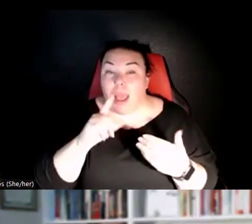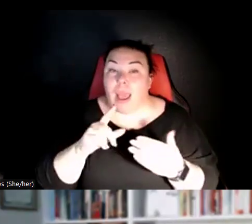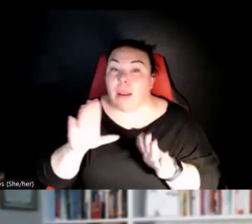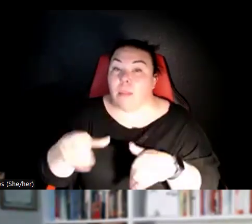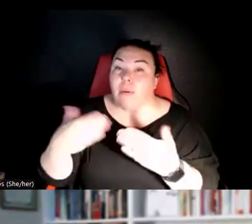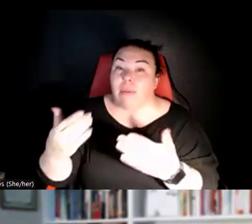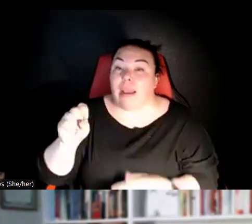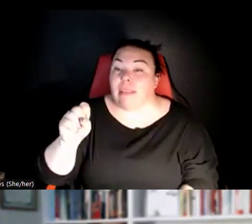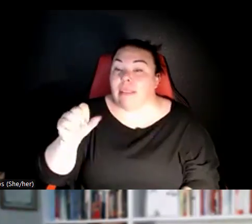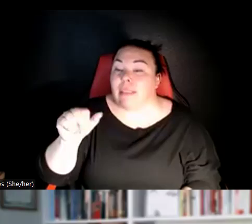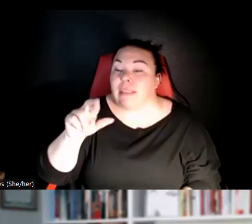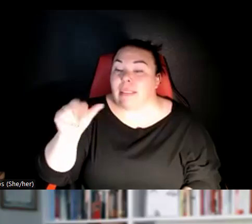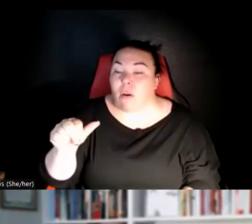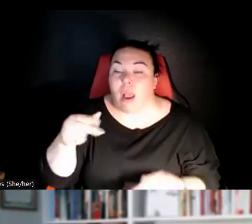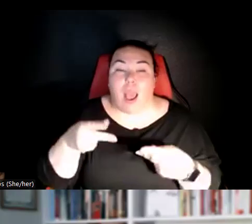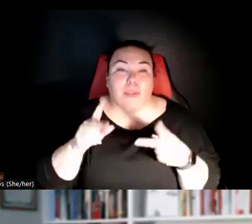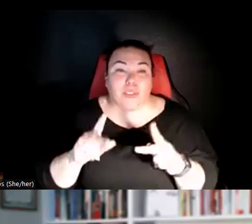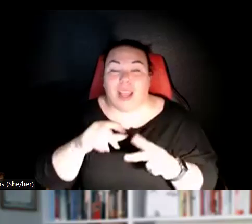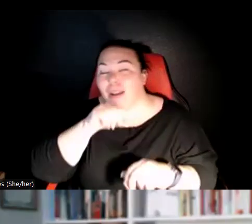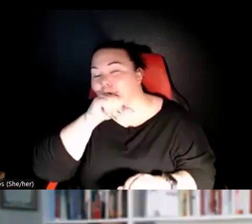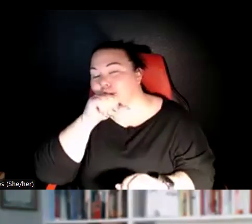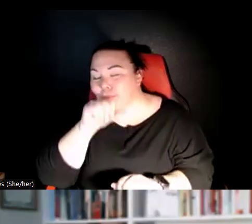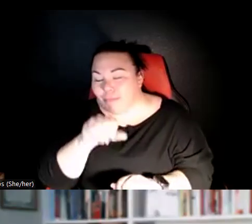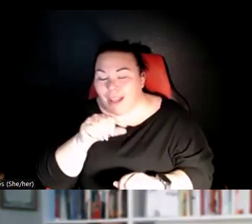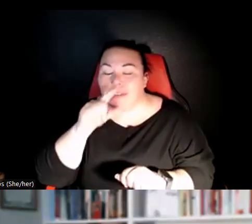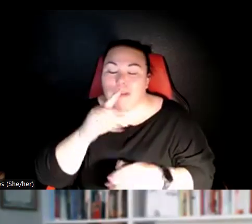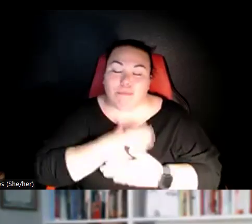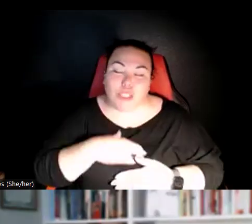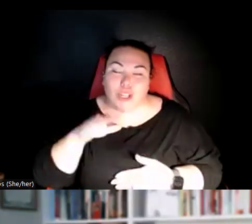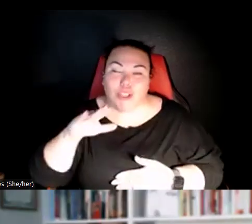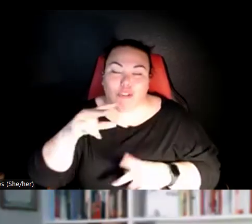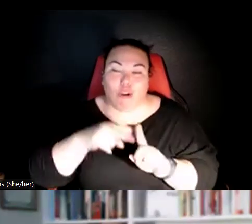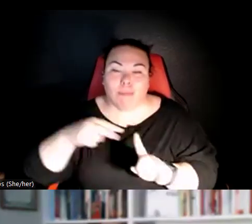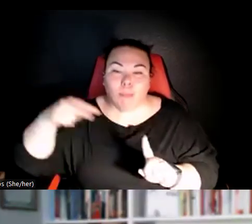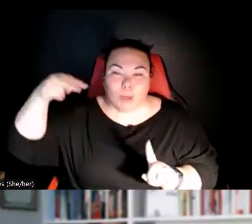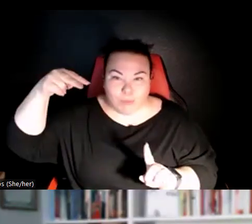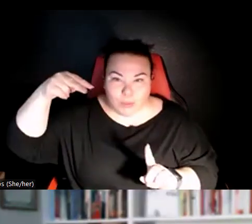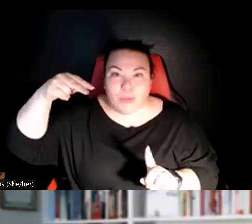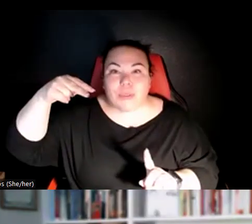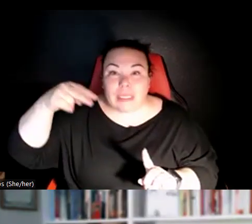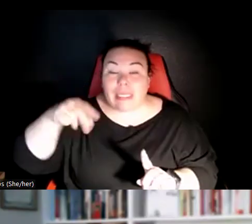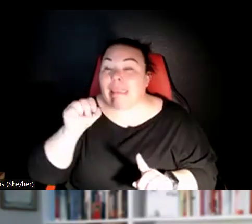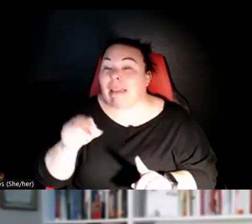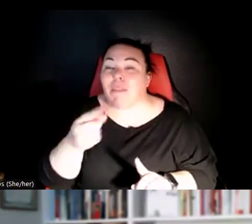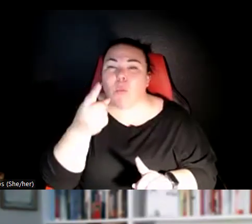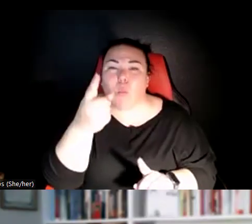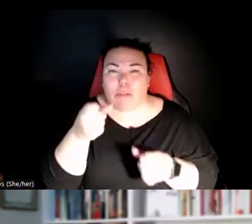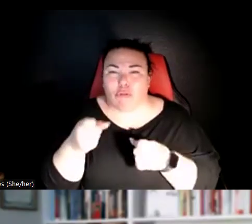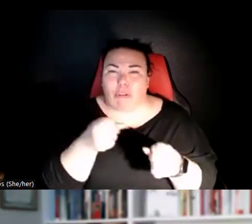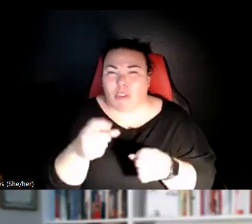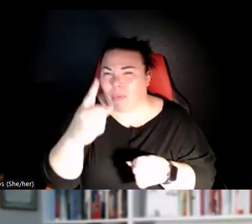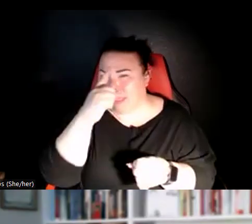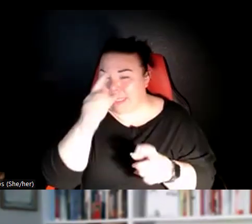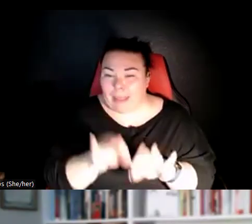your bird's eye national view of this work. And if you want to share one strategy that you think is important